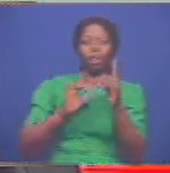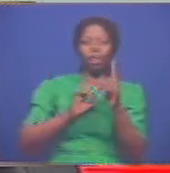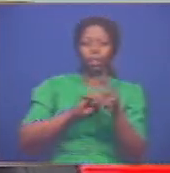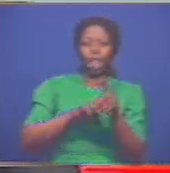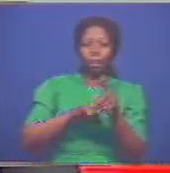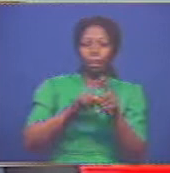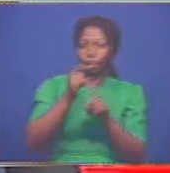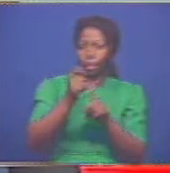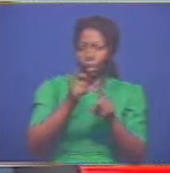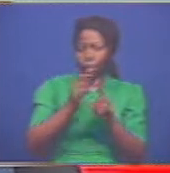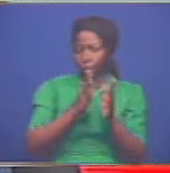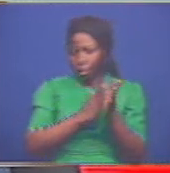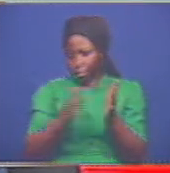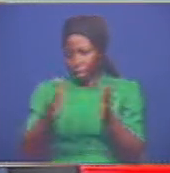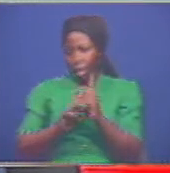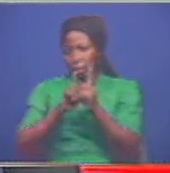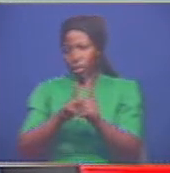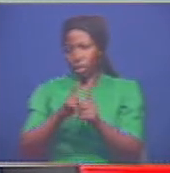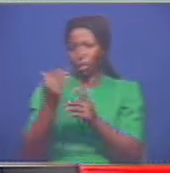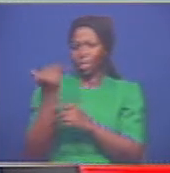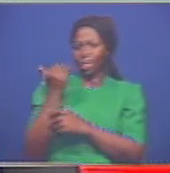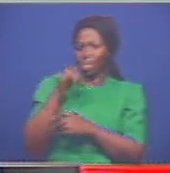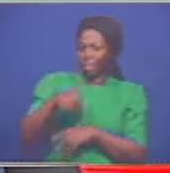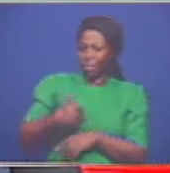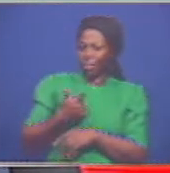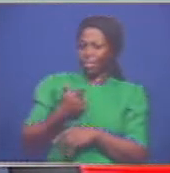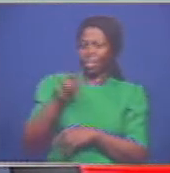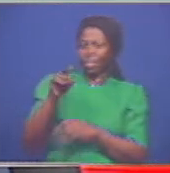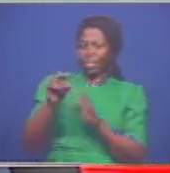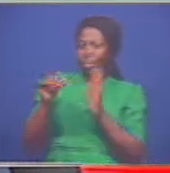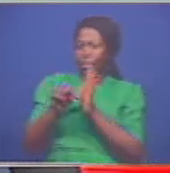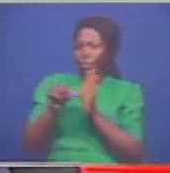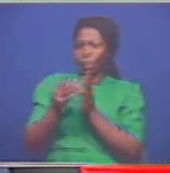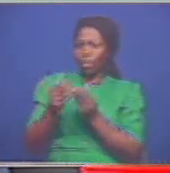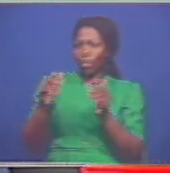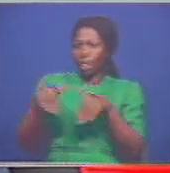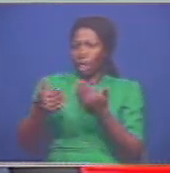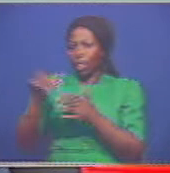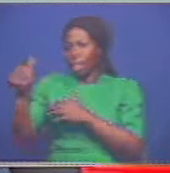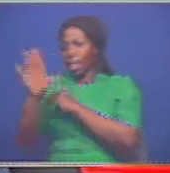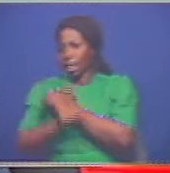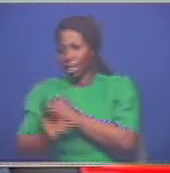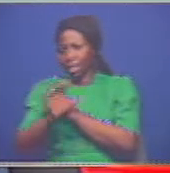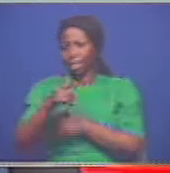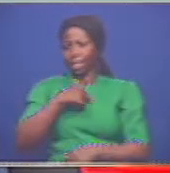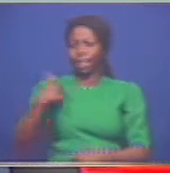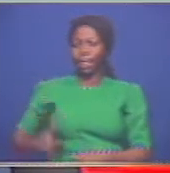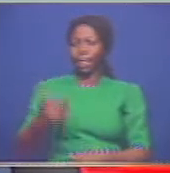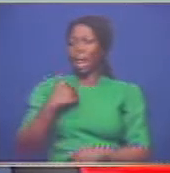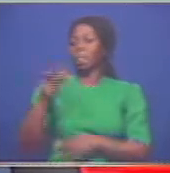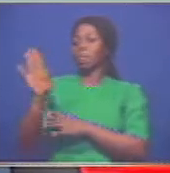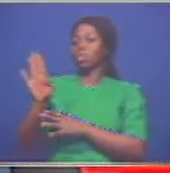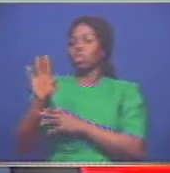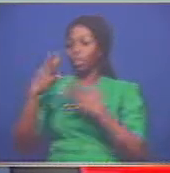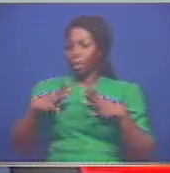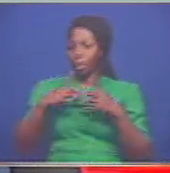ourselves, how has this thing been solved in other countries? China has 1 billion people, but maybe they are much better than